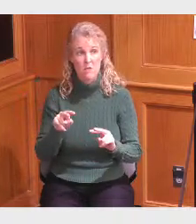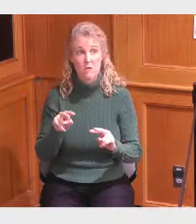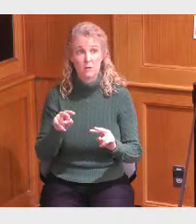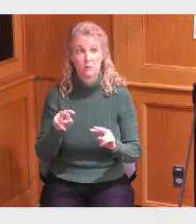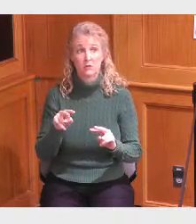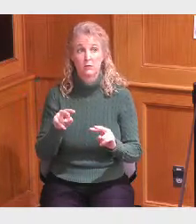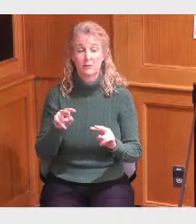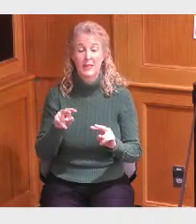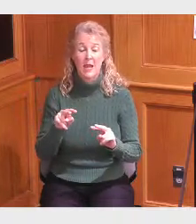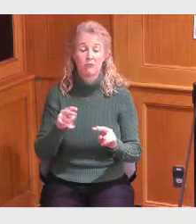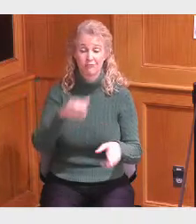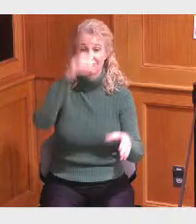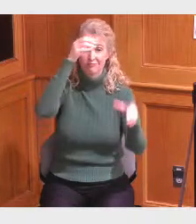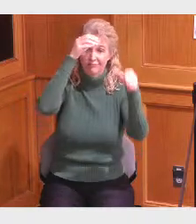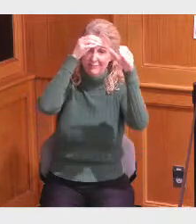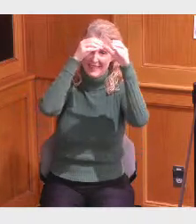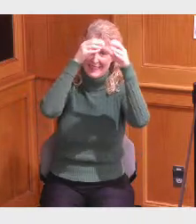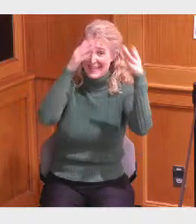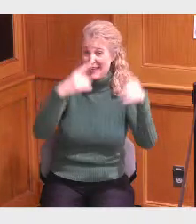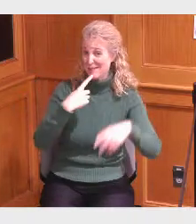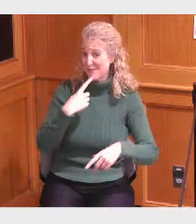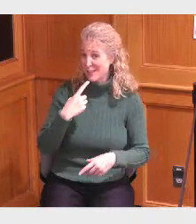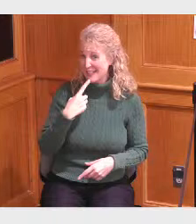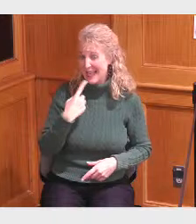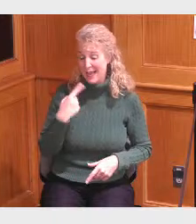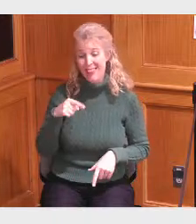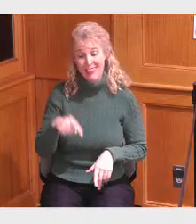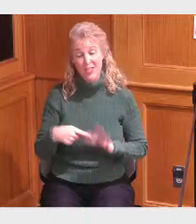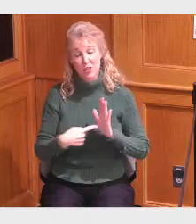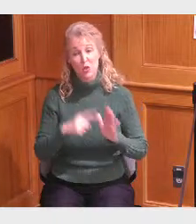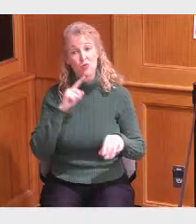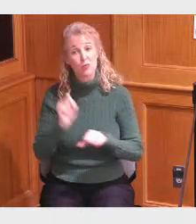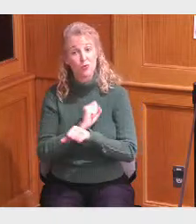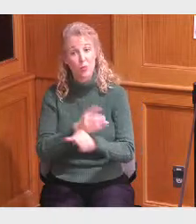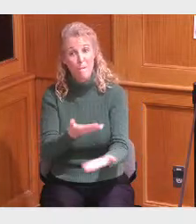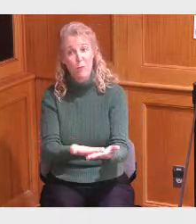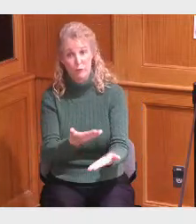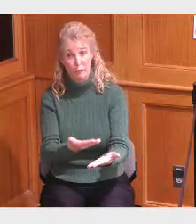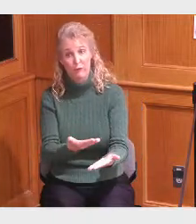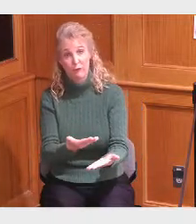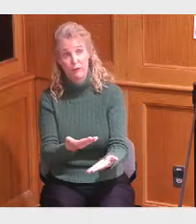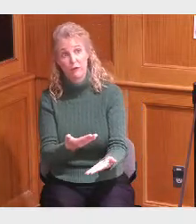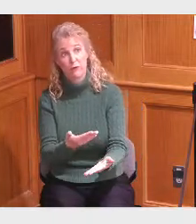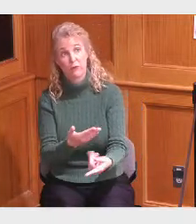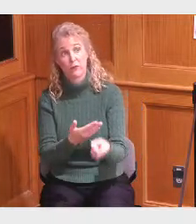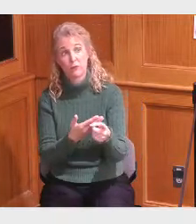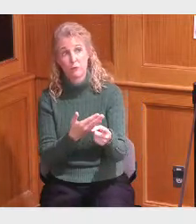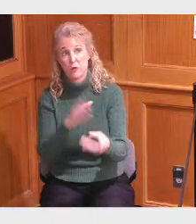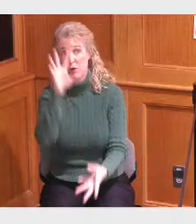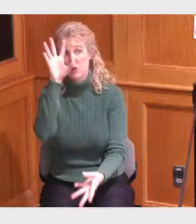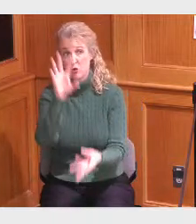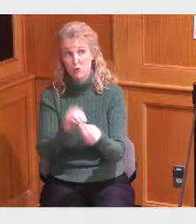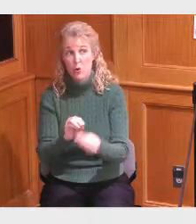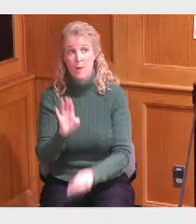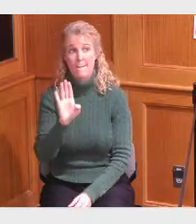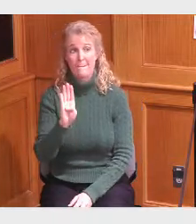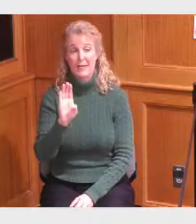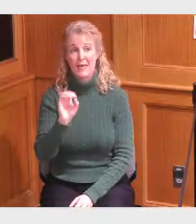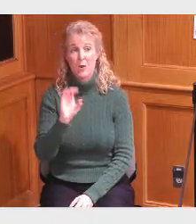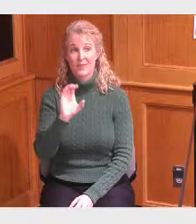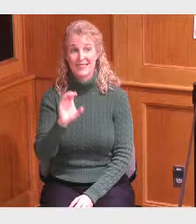the experts say this is where the rubber meets the road for what we're trying to do. And the total BCC